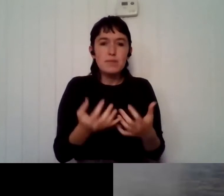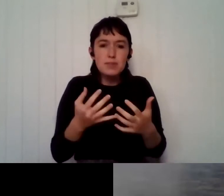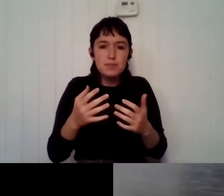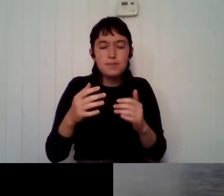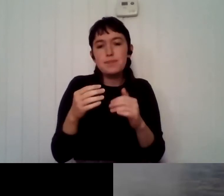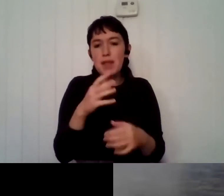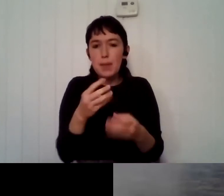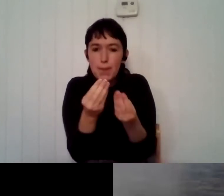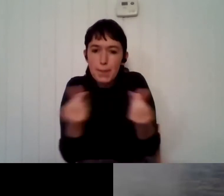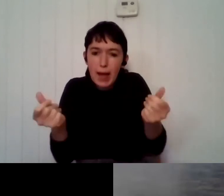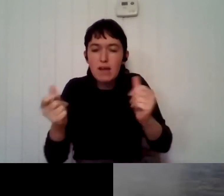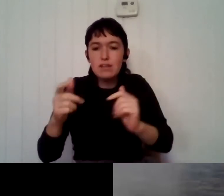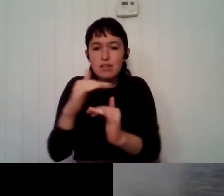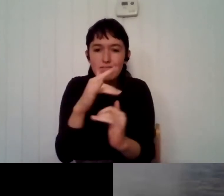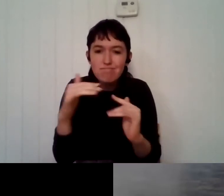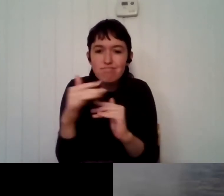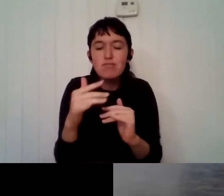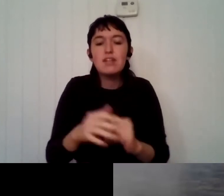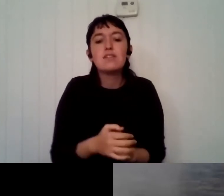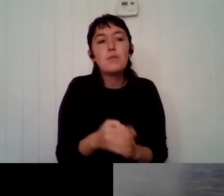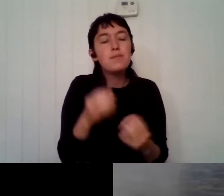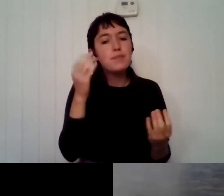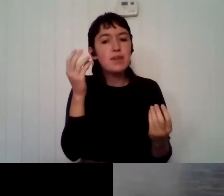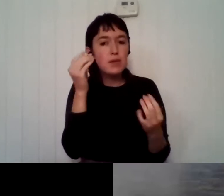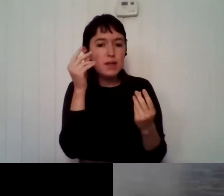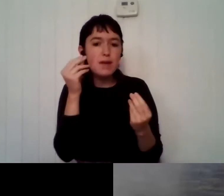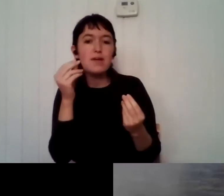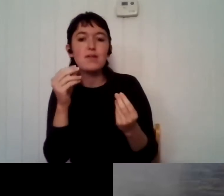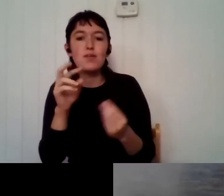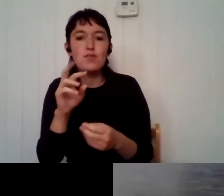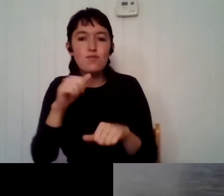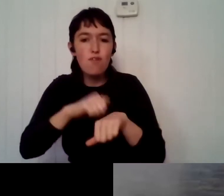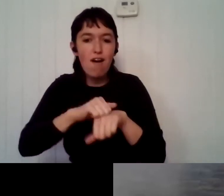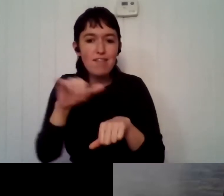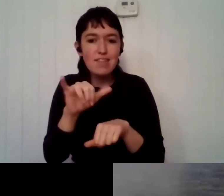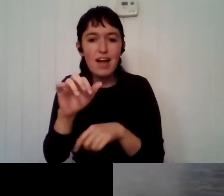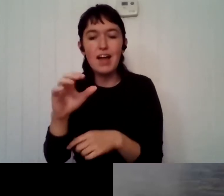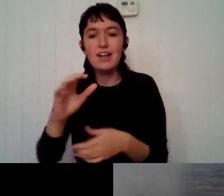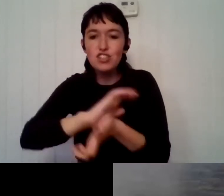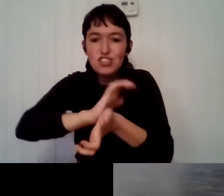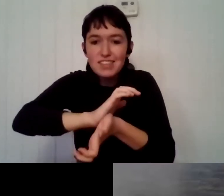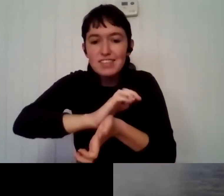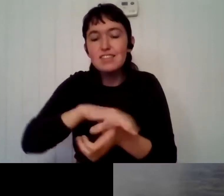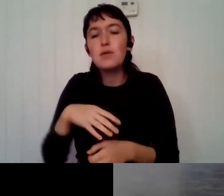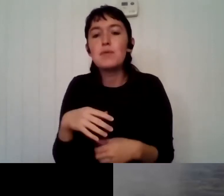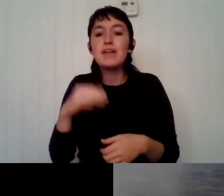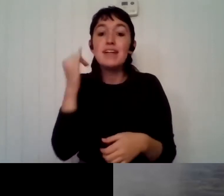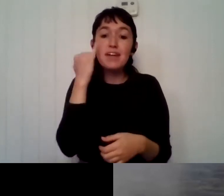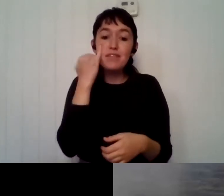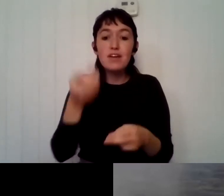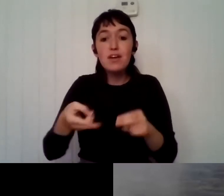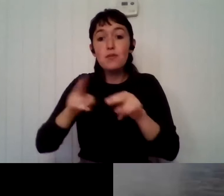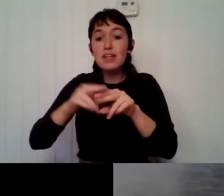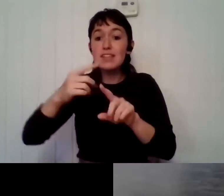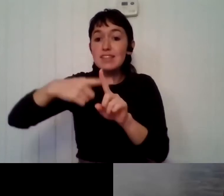rocks, consider your rocks like cheese. So if you increase the heat, then that cheese eventually, it depends on the type of cheese, right? Some cheese is